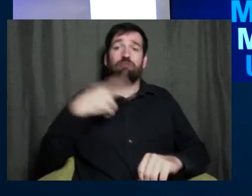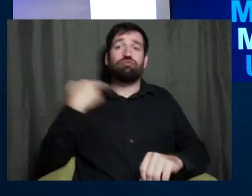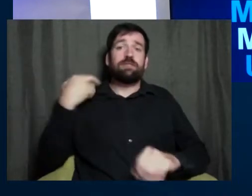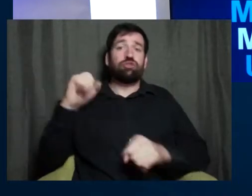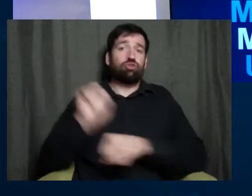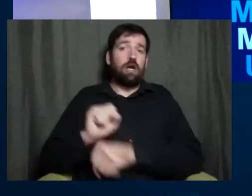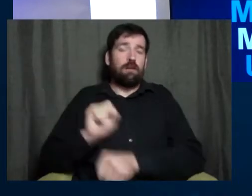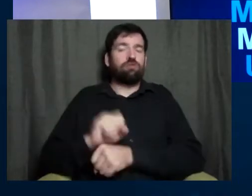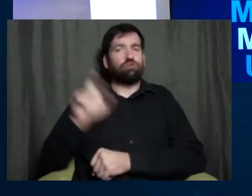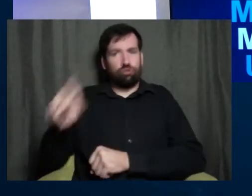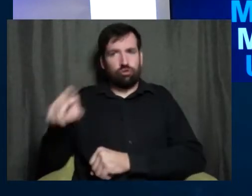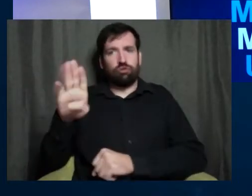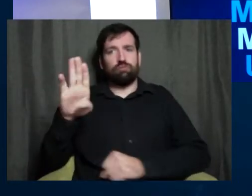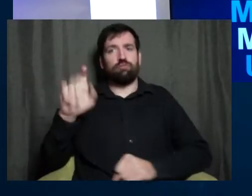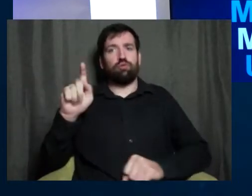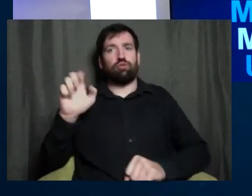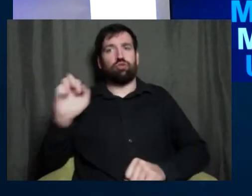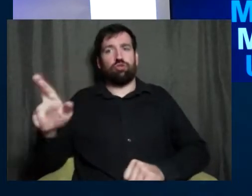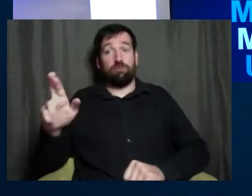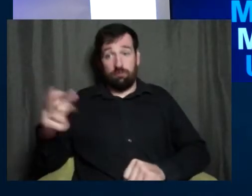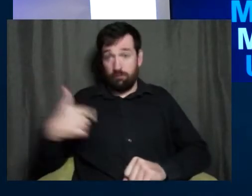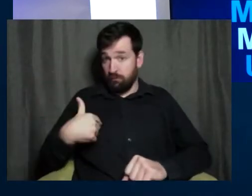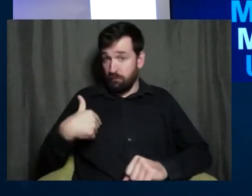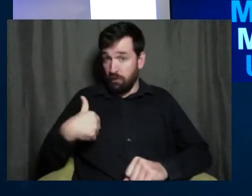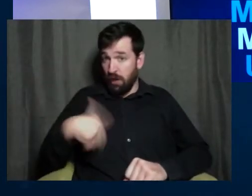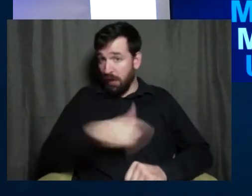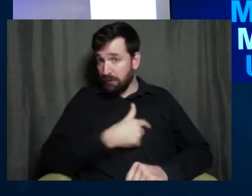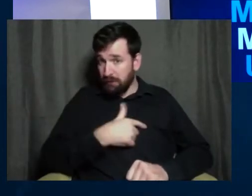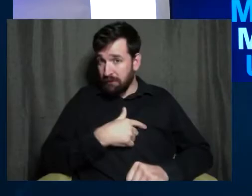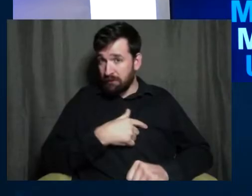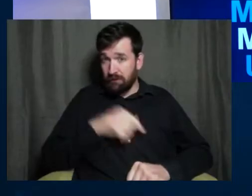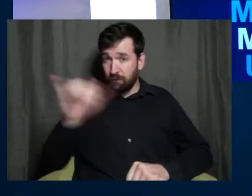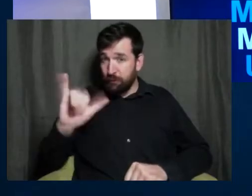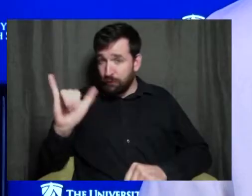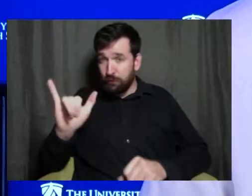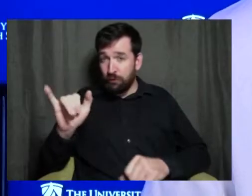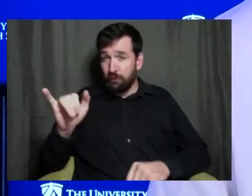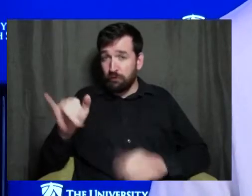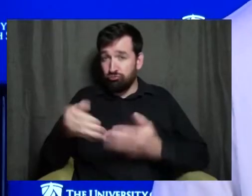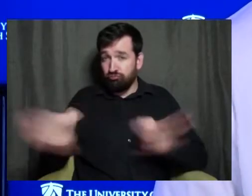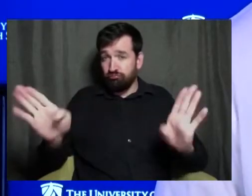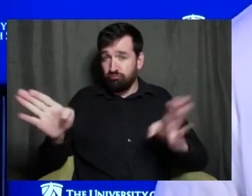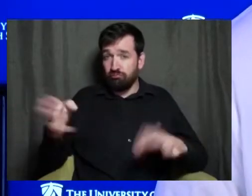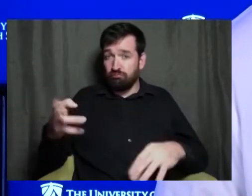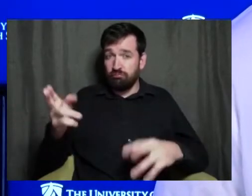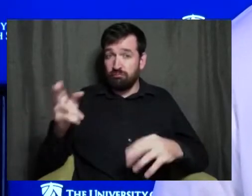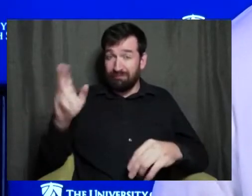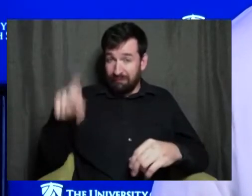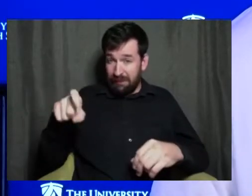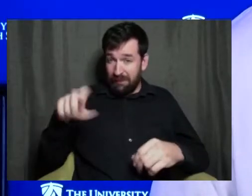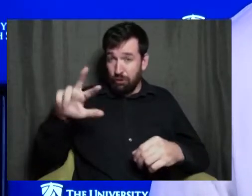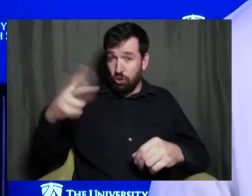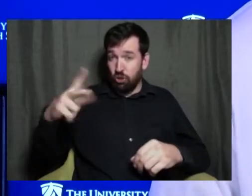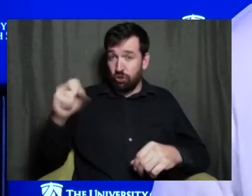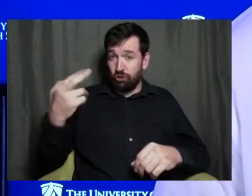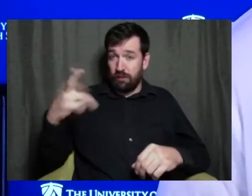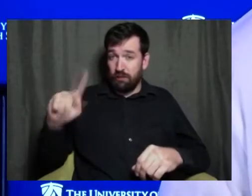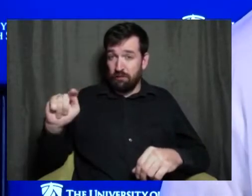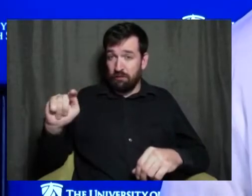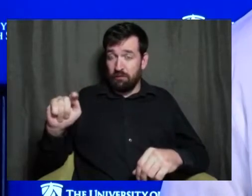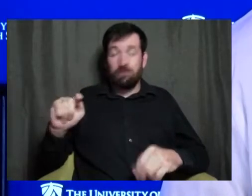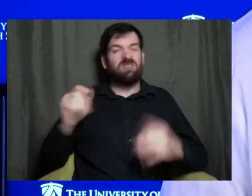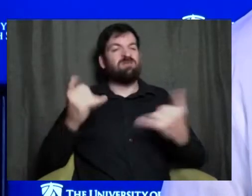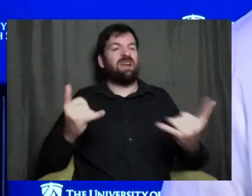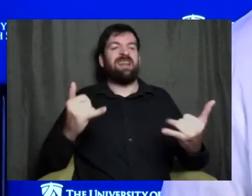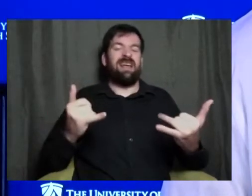about the rest of us? Will we need that booster or third shot? Just any updates on that? Yeah, I mean, really, right now it's pretty vague